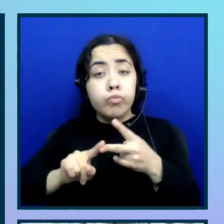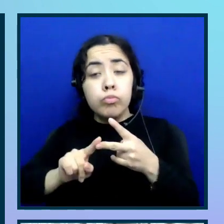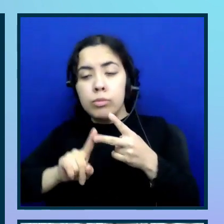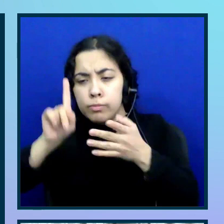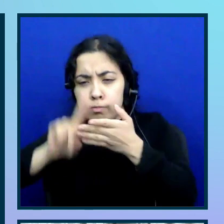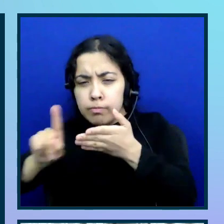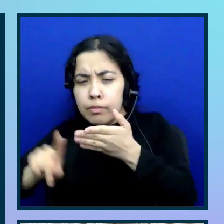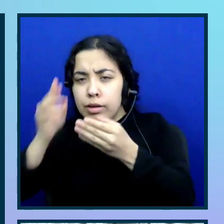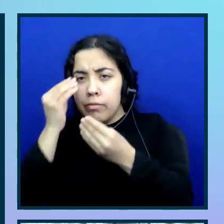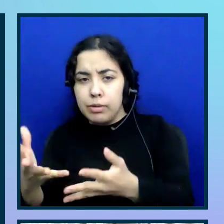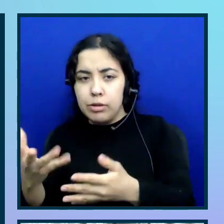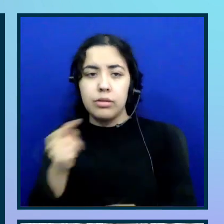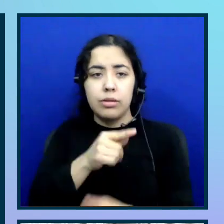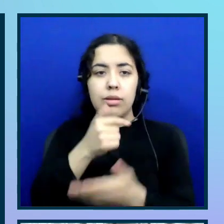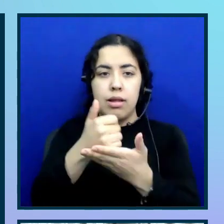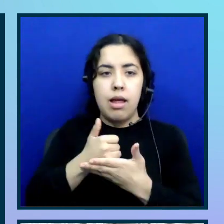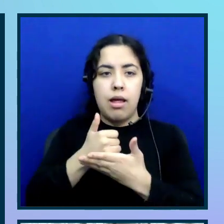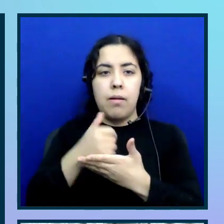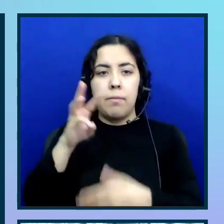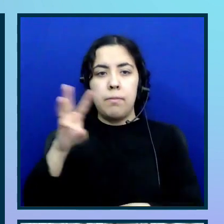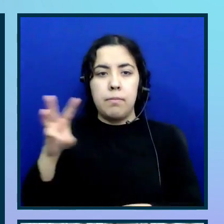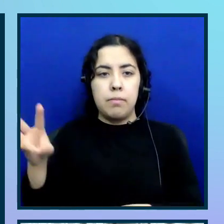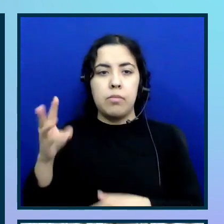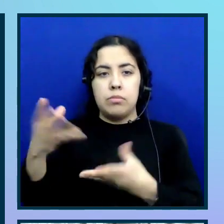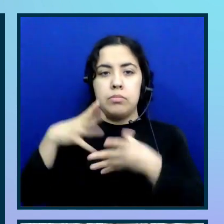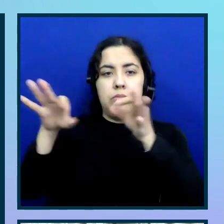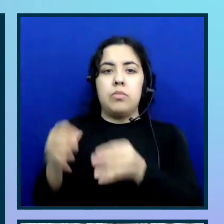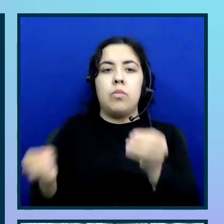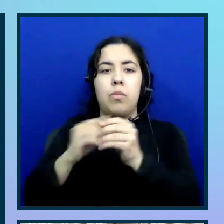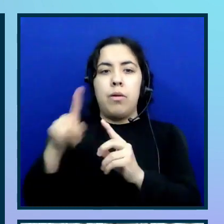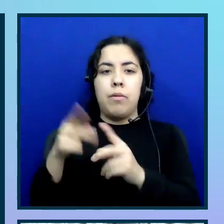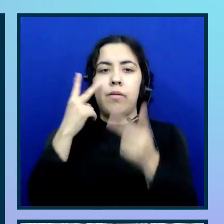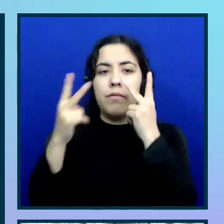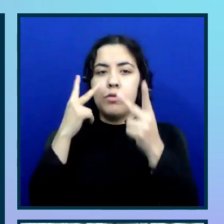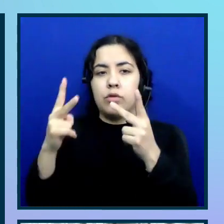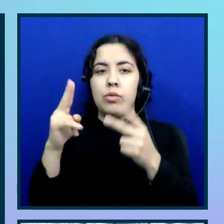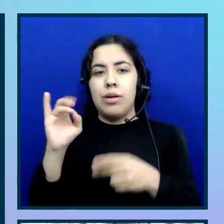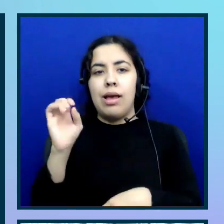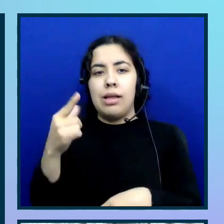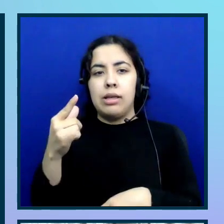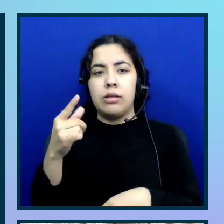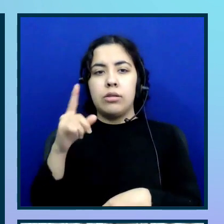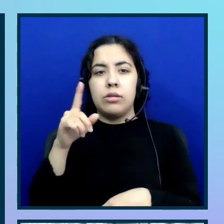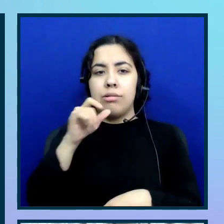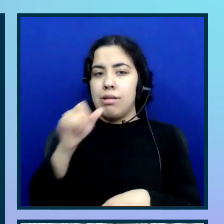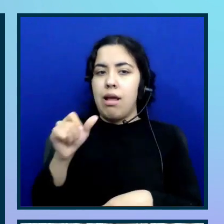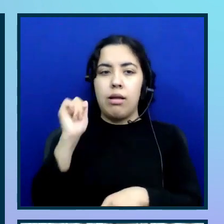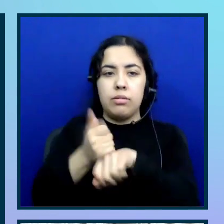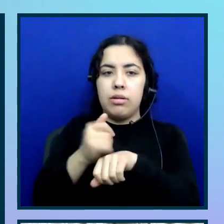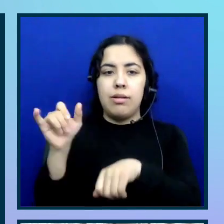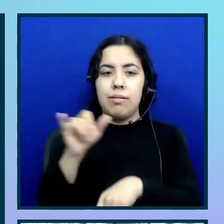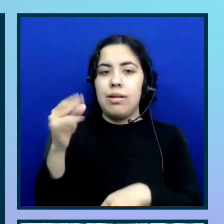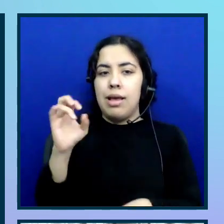So this is going to lead us to a help page that's going to tell us more about that our visual heading text is not marked as a heading. So